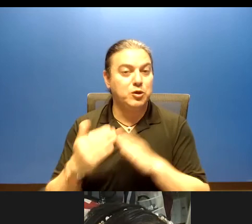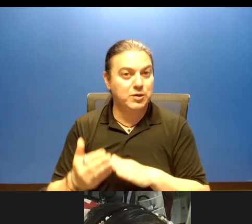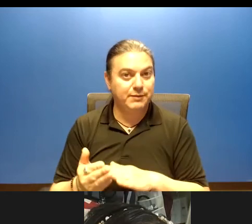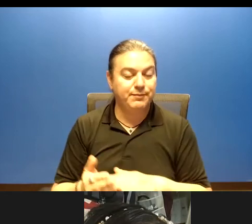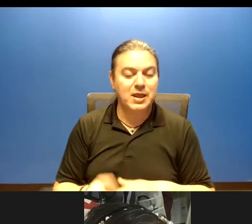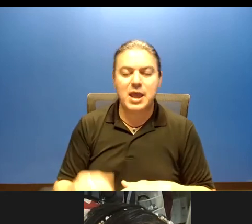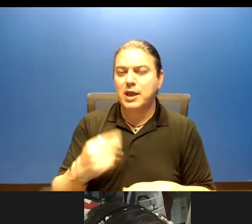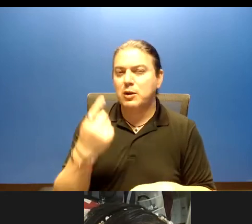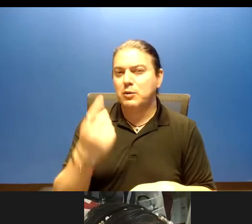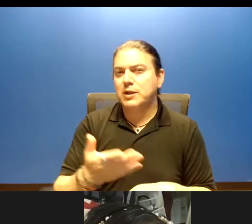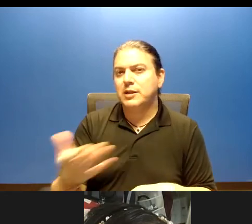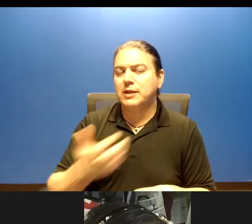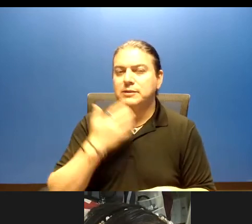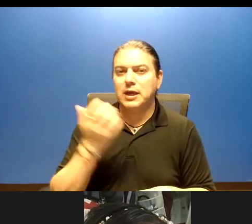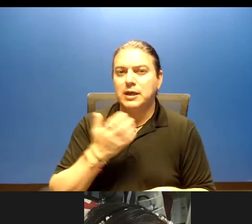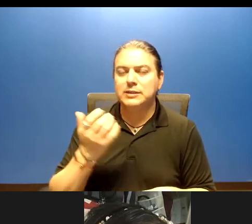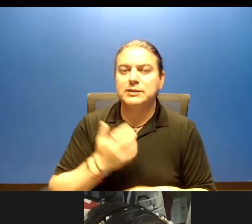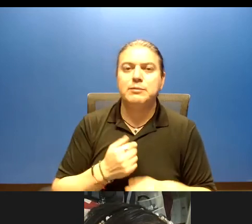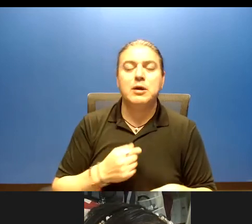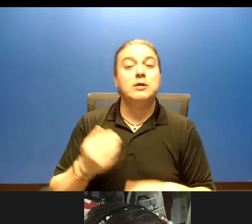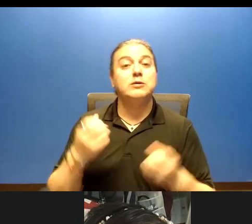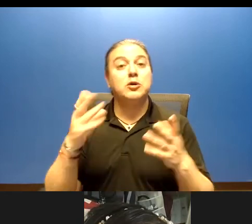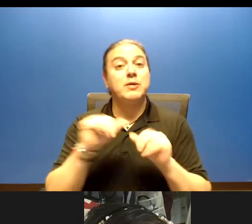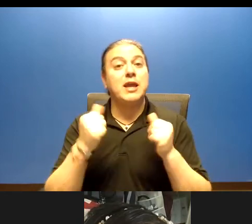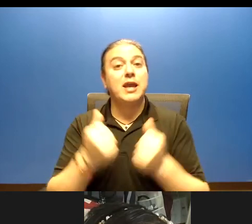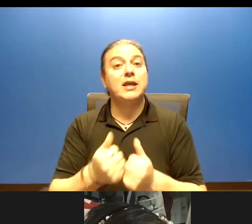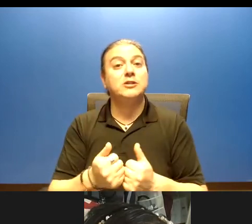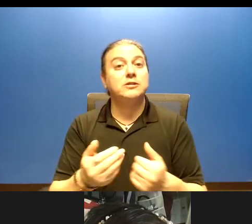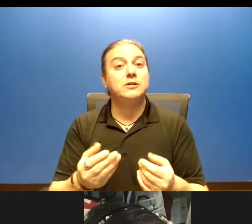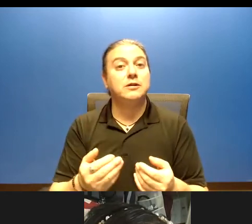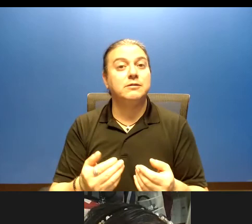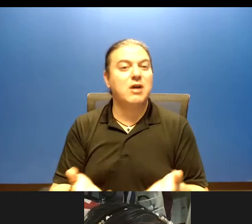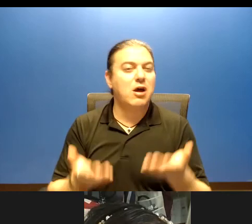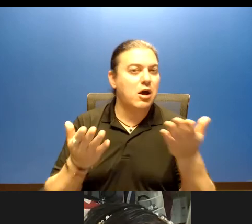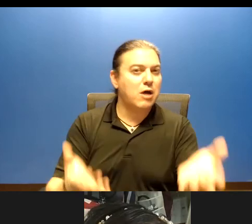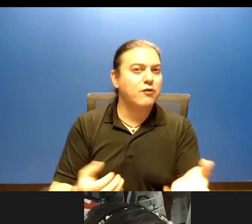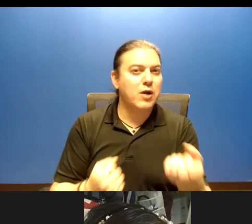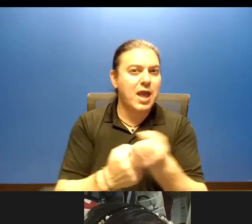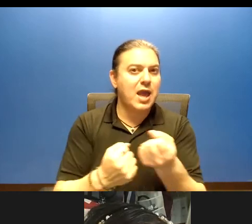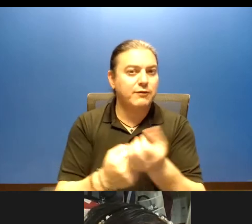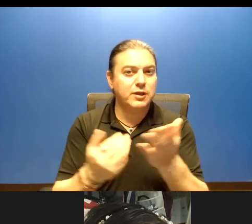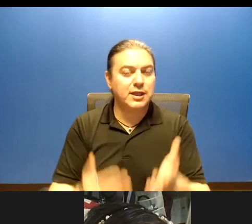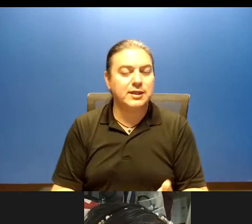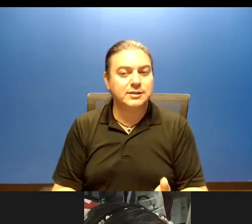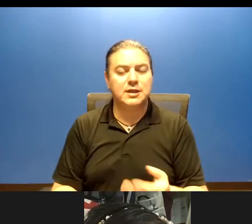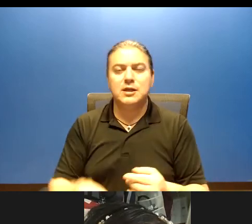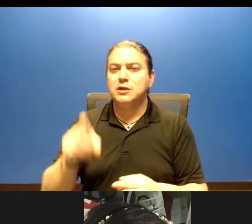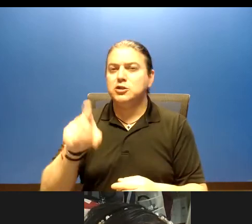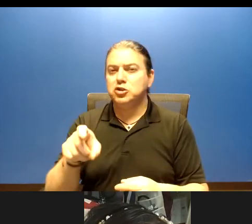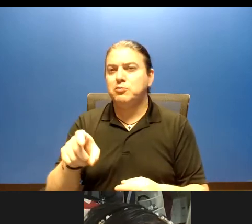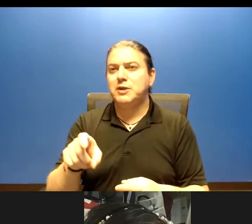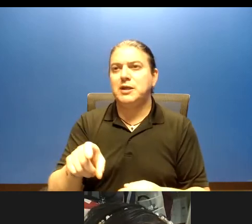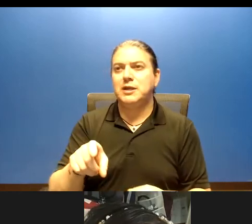many agencies that offer advocates or liaisons to help you navigate a process. There should be some type of